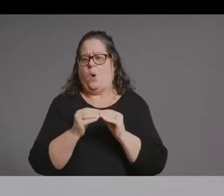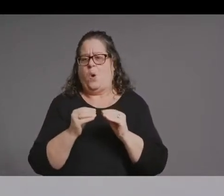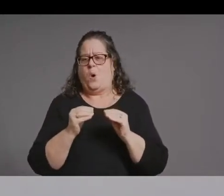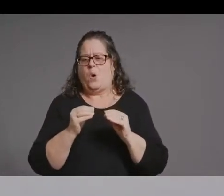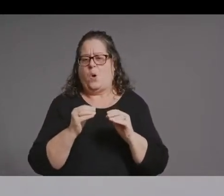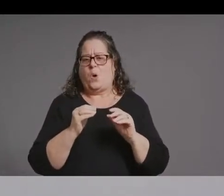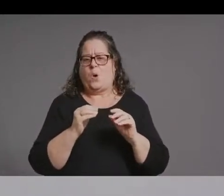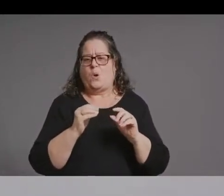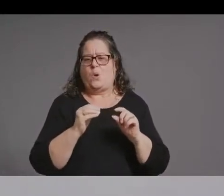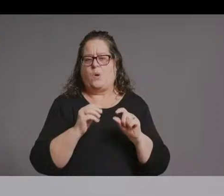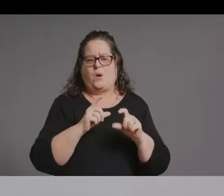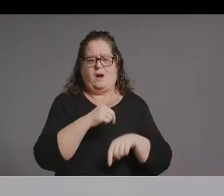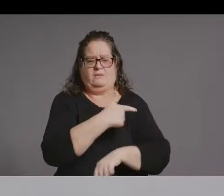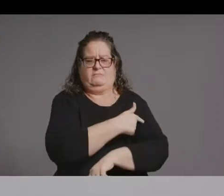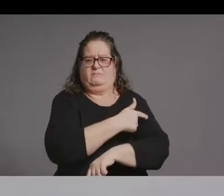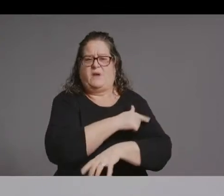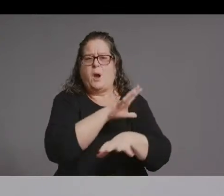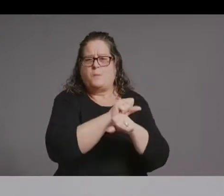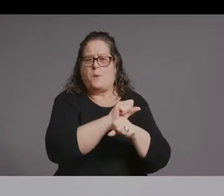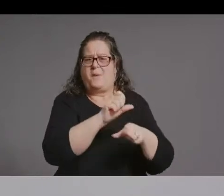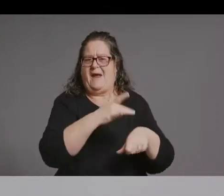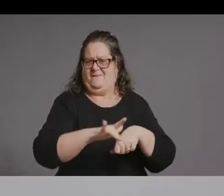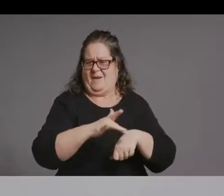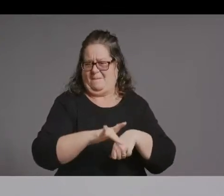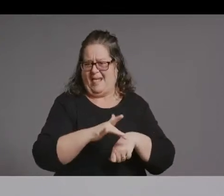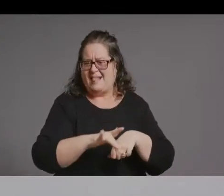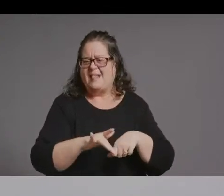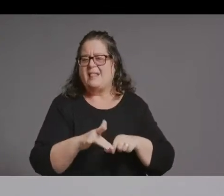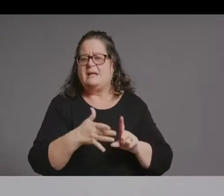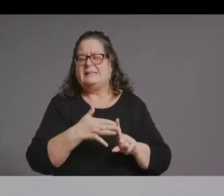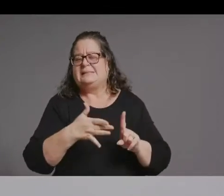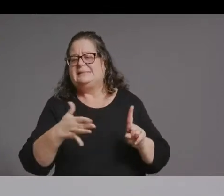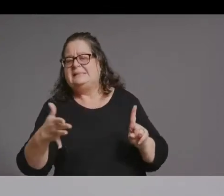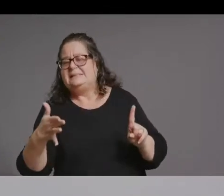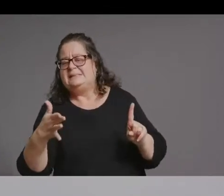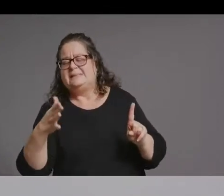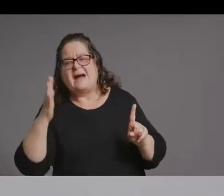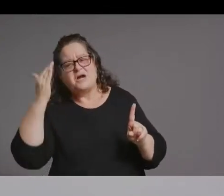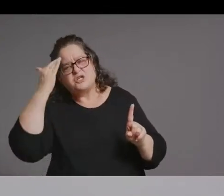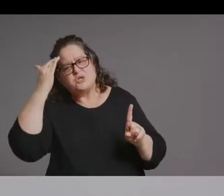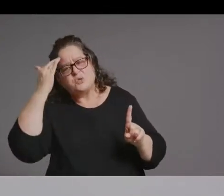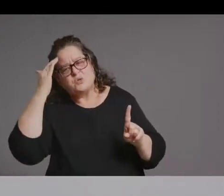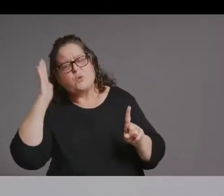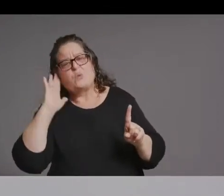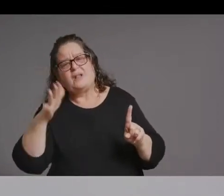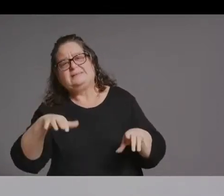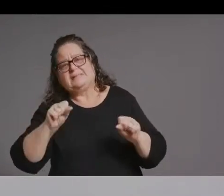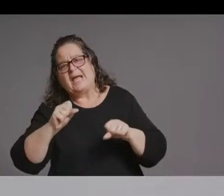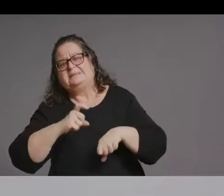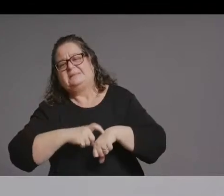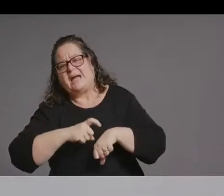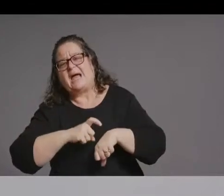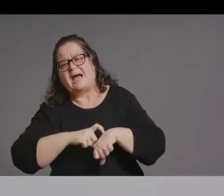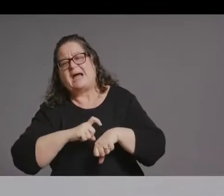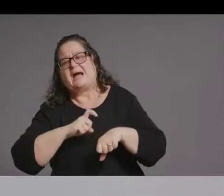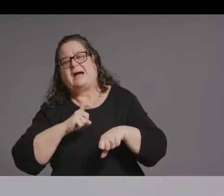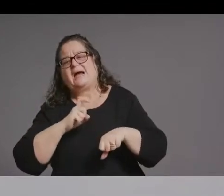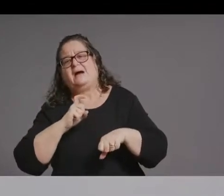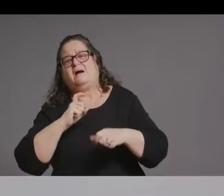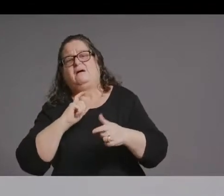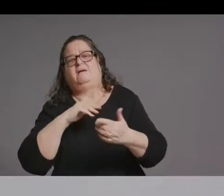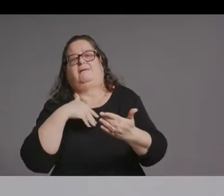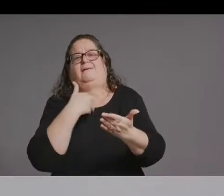have work to do to get to herd immunity. Okay, and then, which leads to the other thing that Pfizer this week started talking